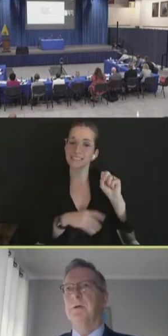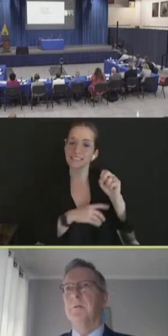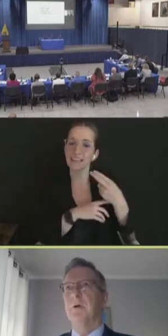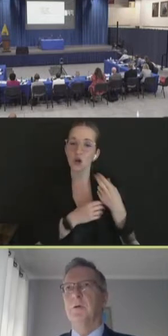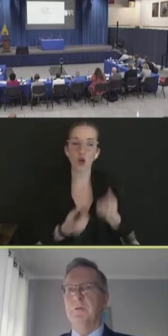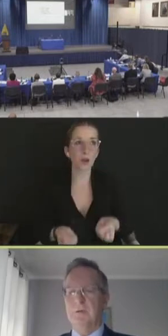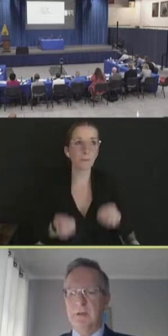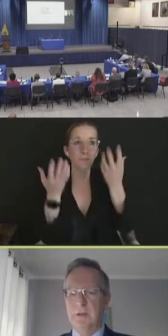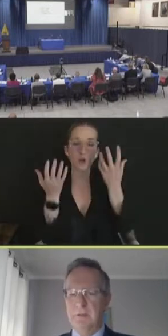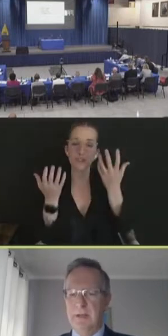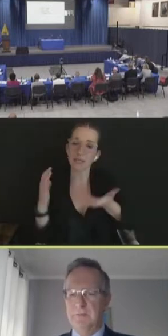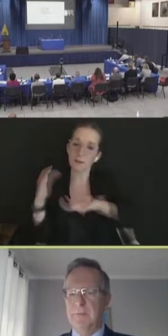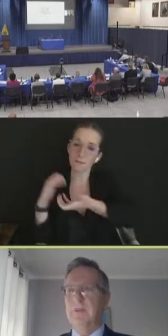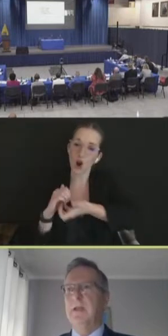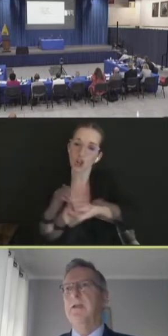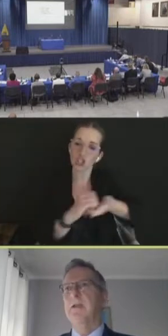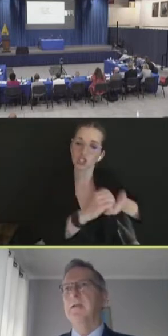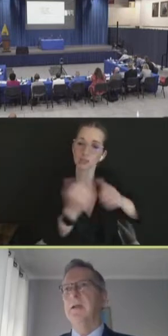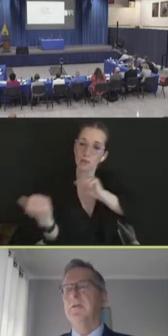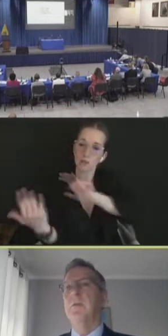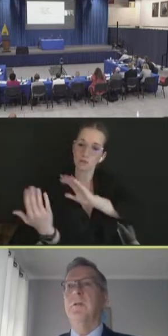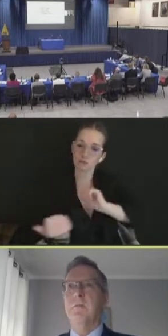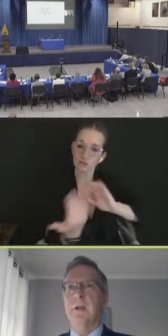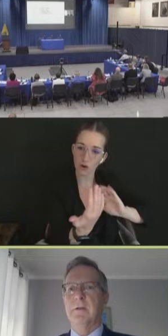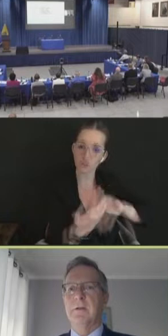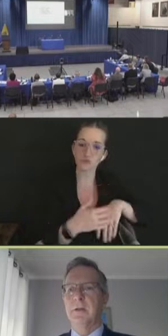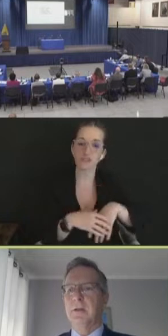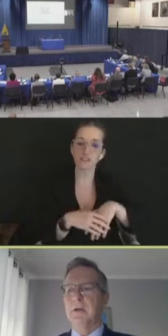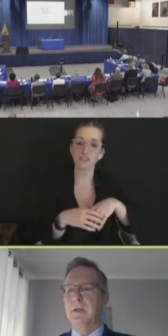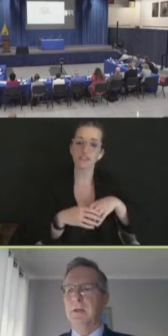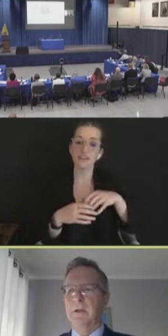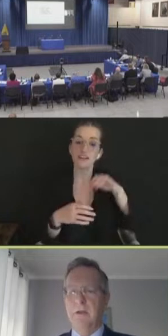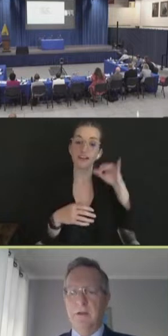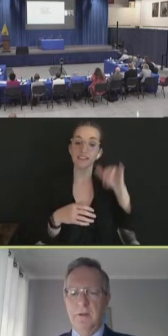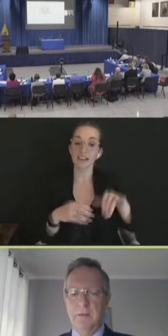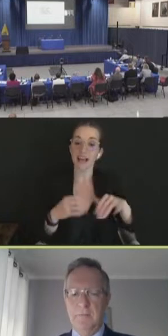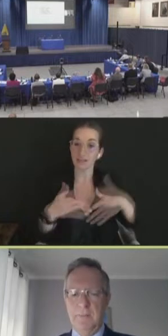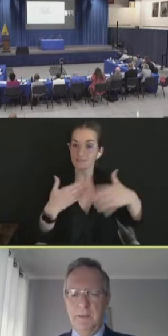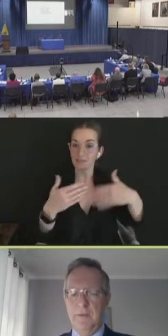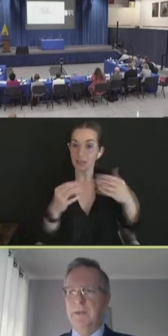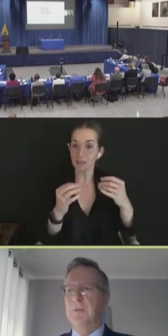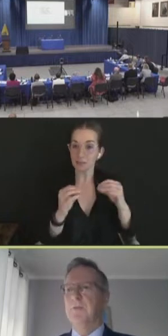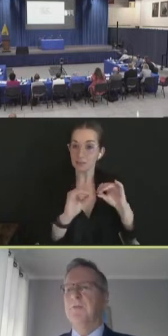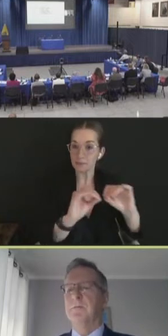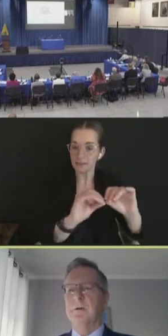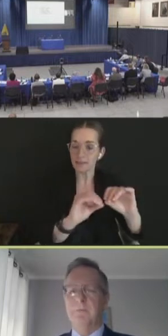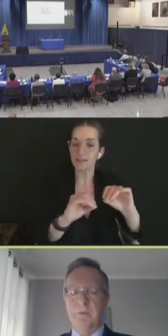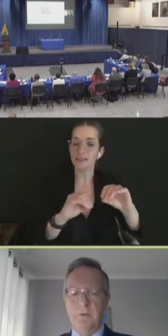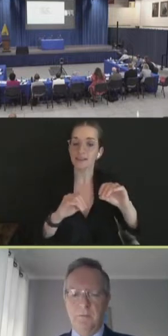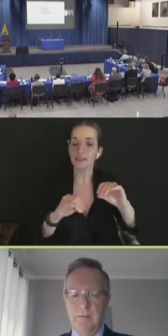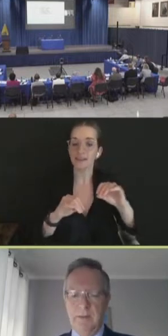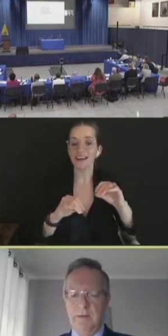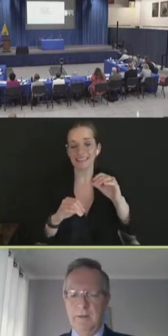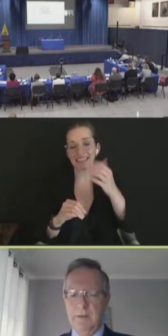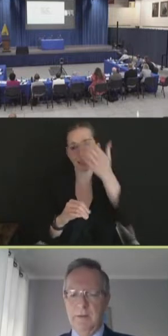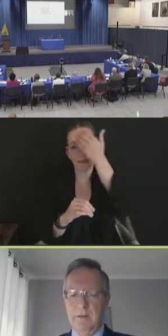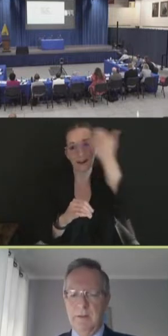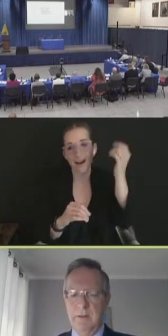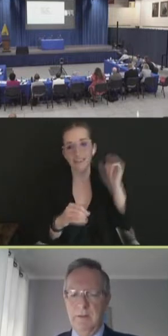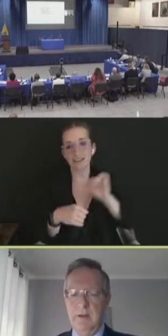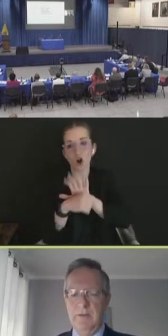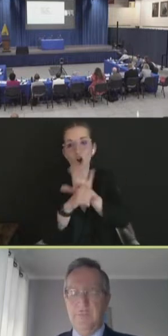multi-partnership approach that has been taken and has proliferated again on the heels of the COVID